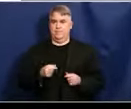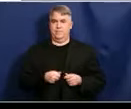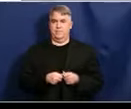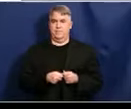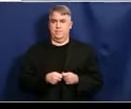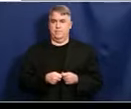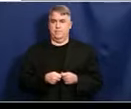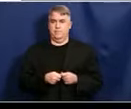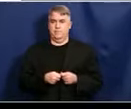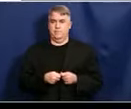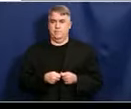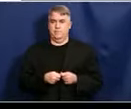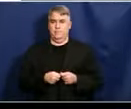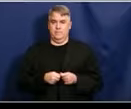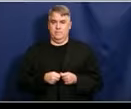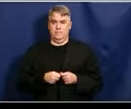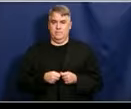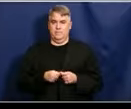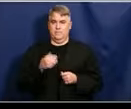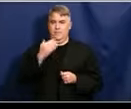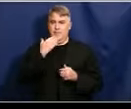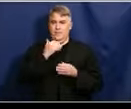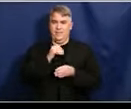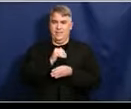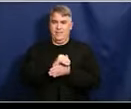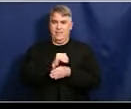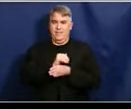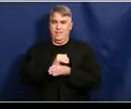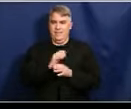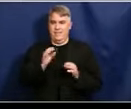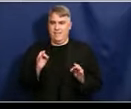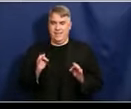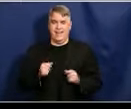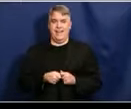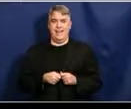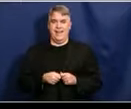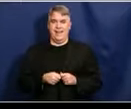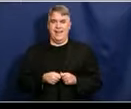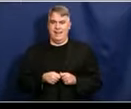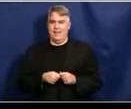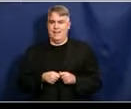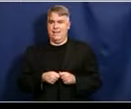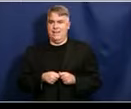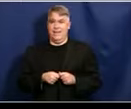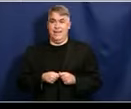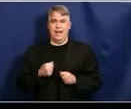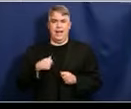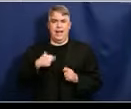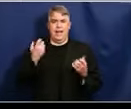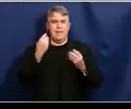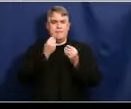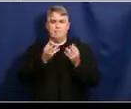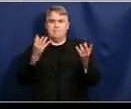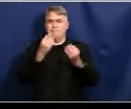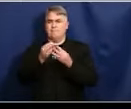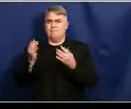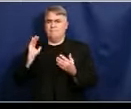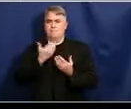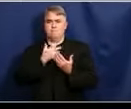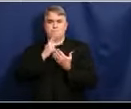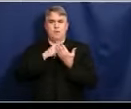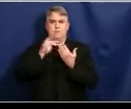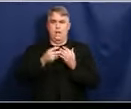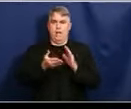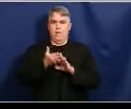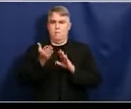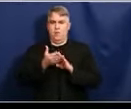Well, good evening, everybody, and thank you for having me on tonight. I just wanted to spend a few minutes talking about Operation Collaboration, and Chairman